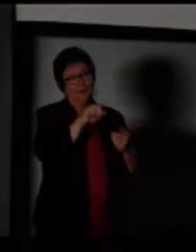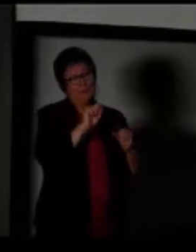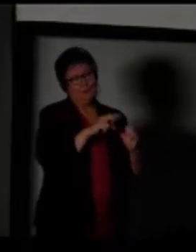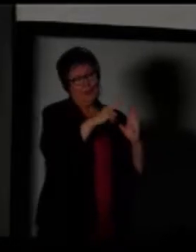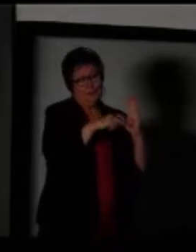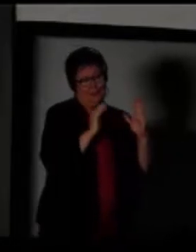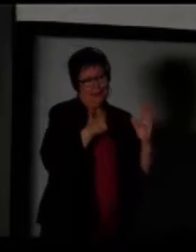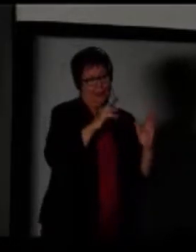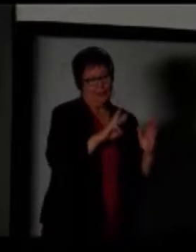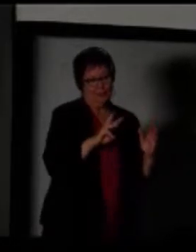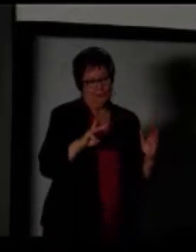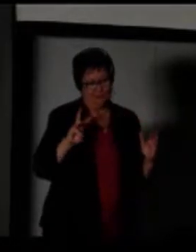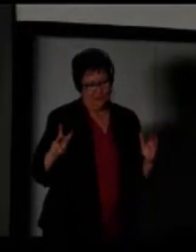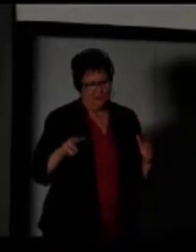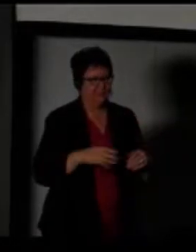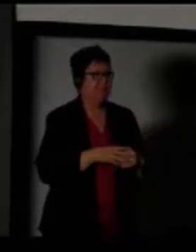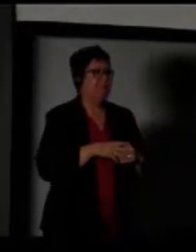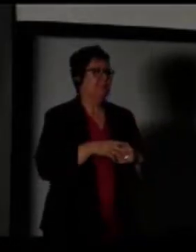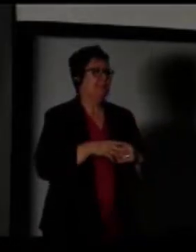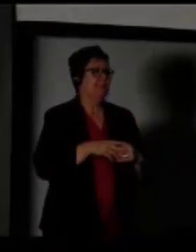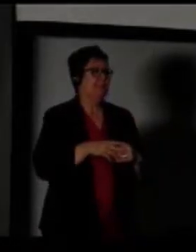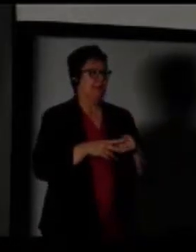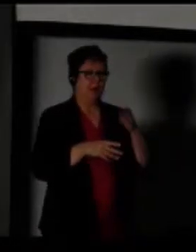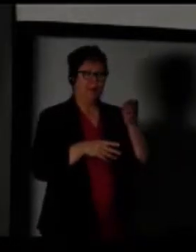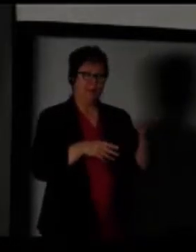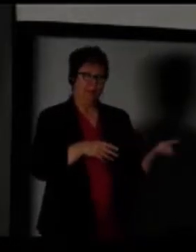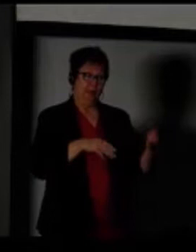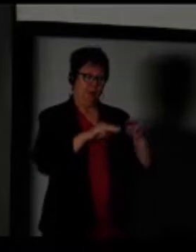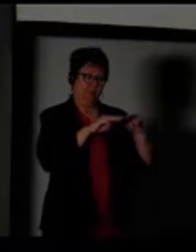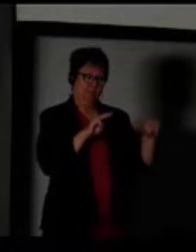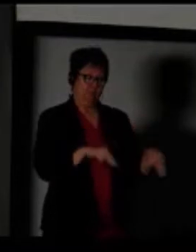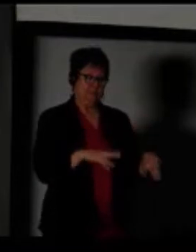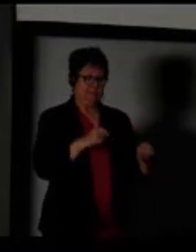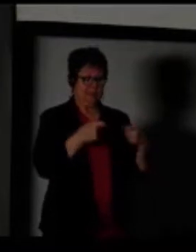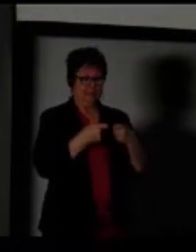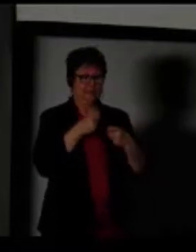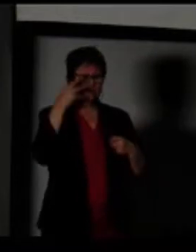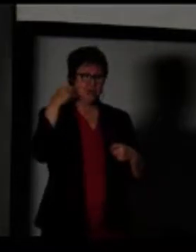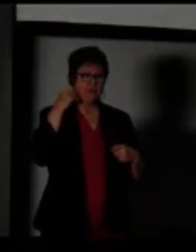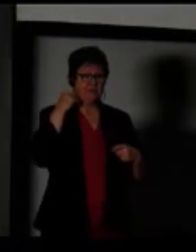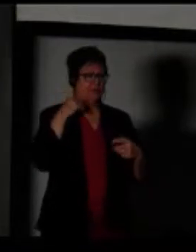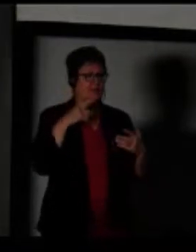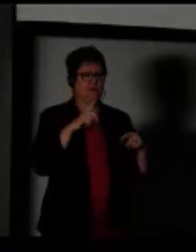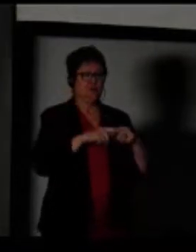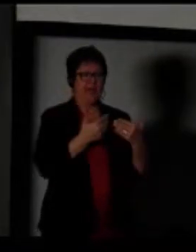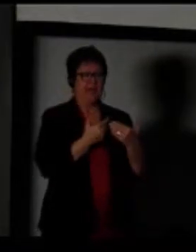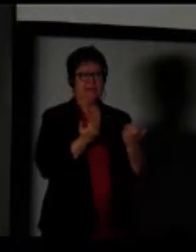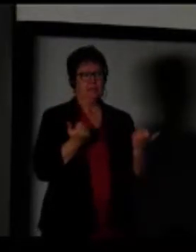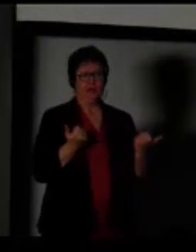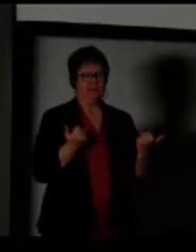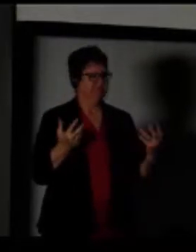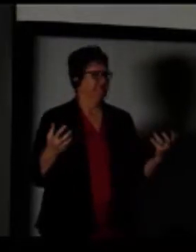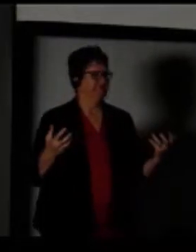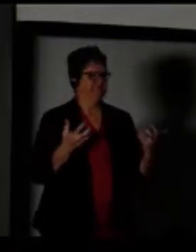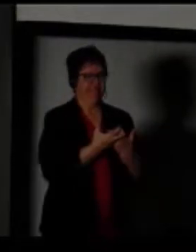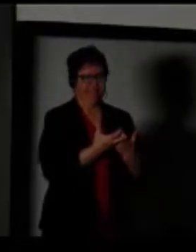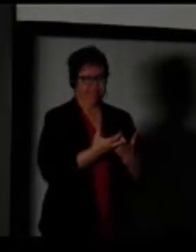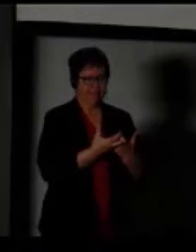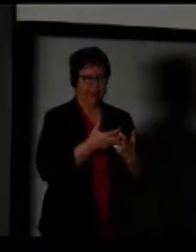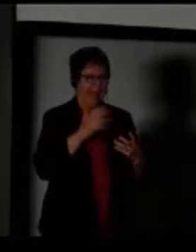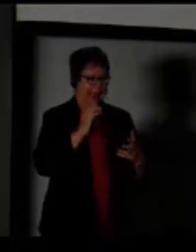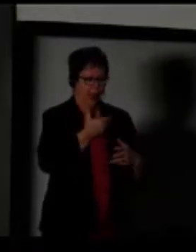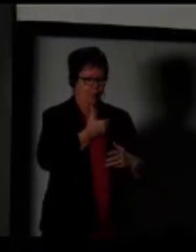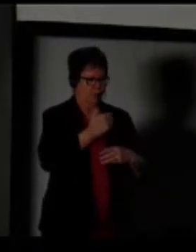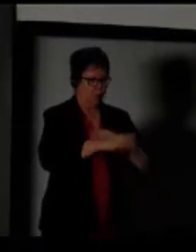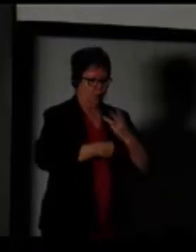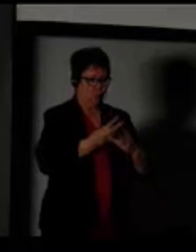website. On site, the museum and the digital experience cannot be separated. We live in a digital